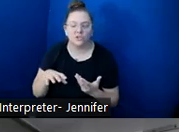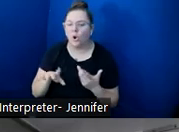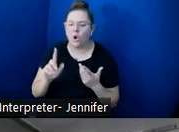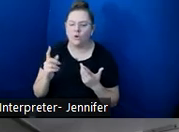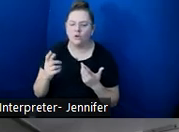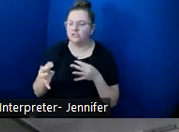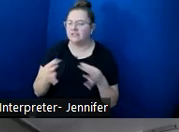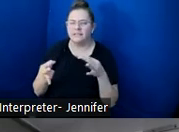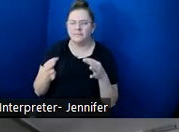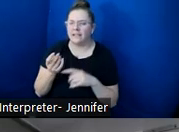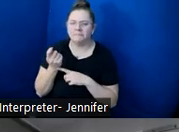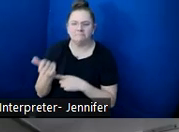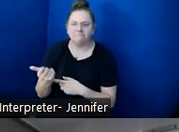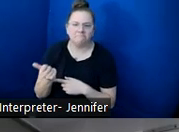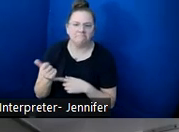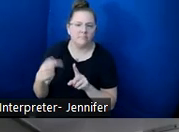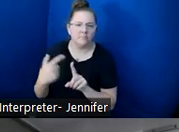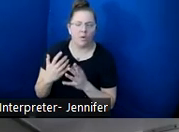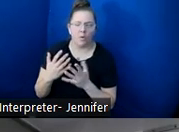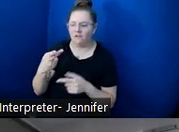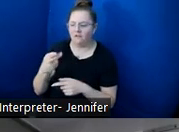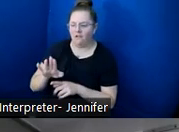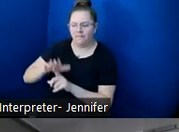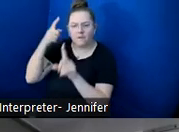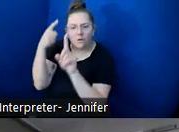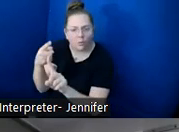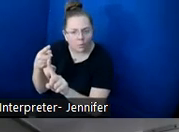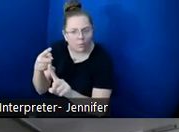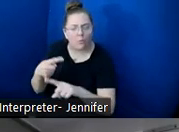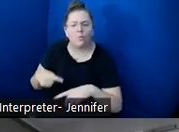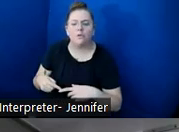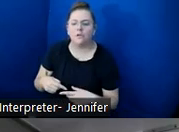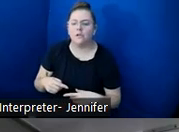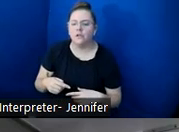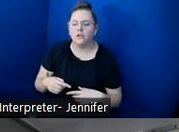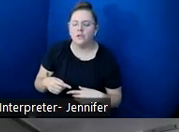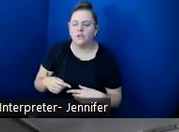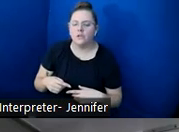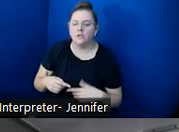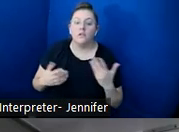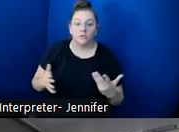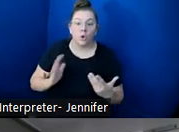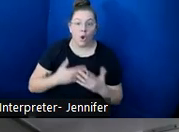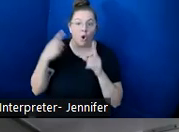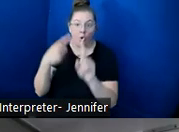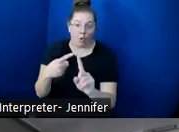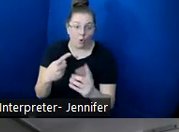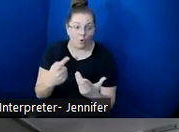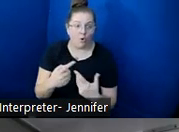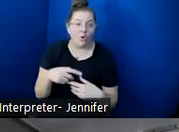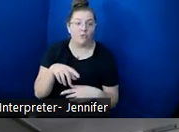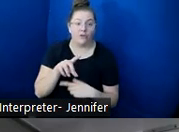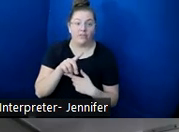bit, about the goal of the hub and so our goal of Disability Hub MN